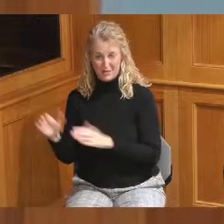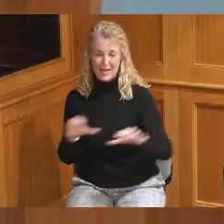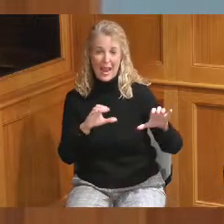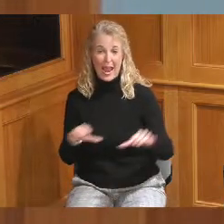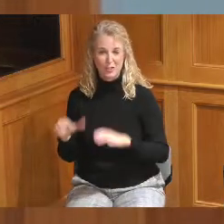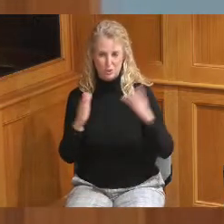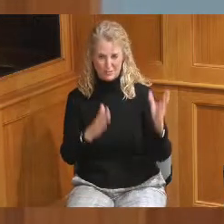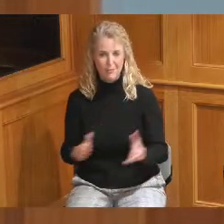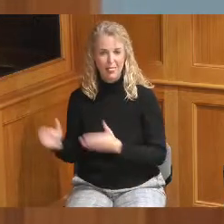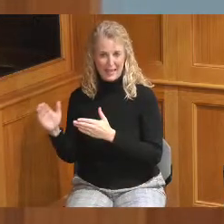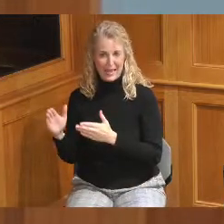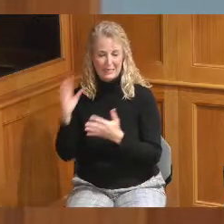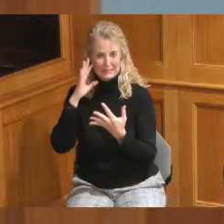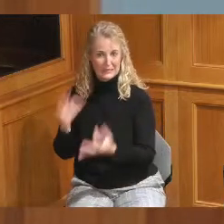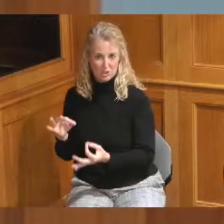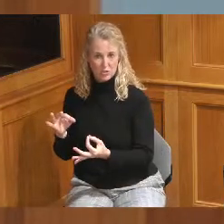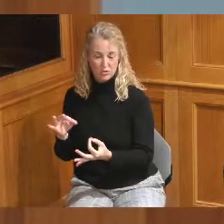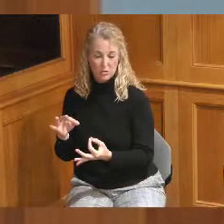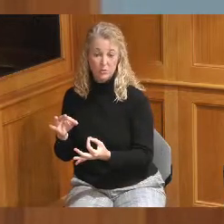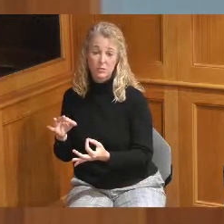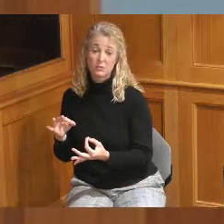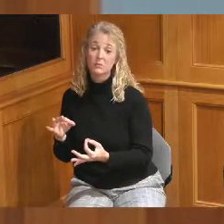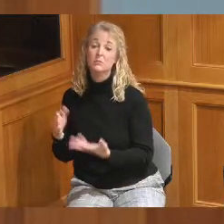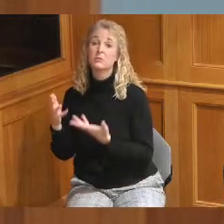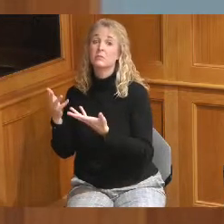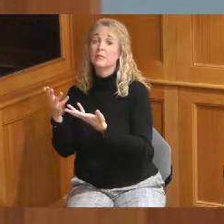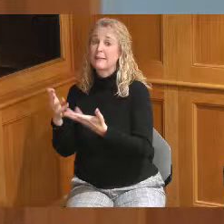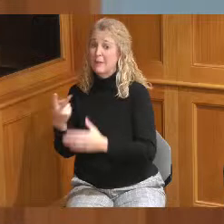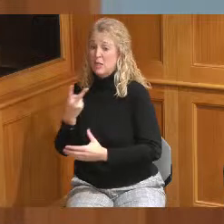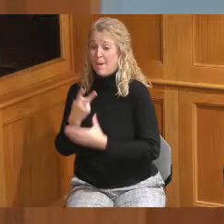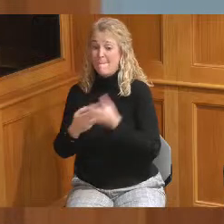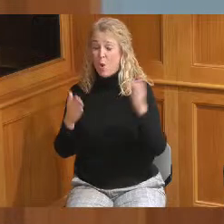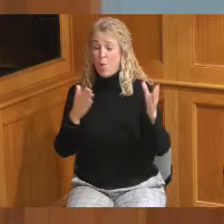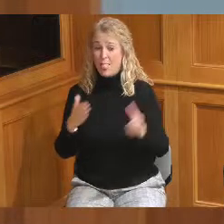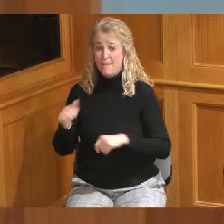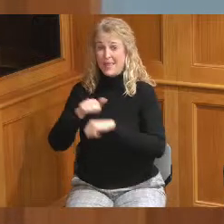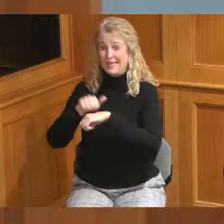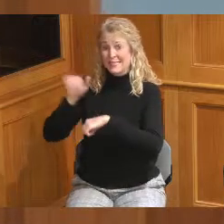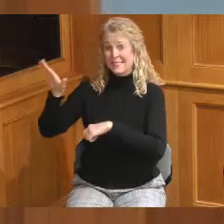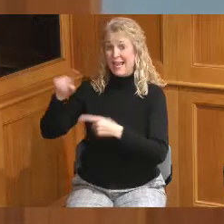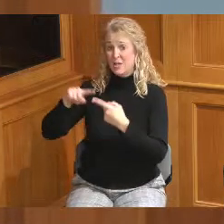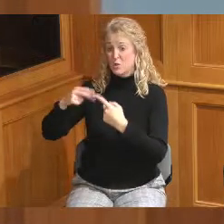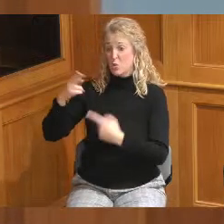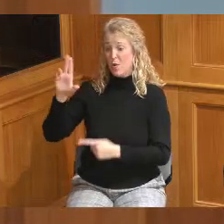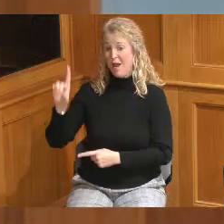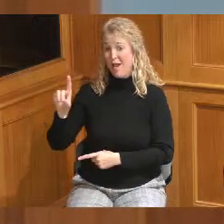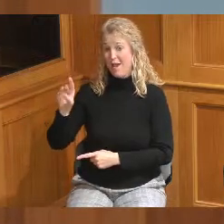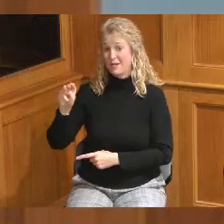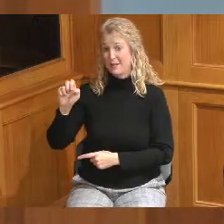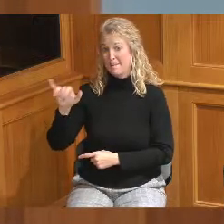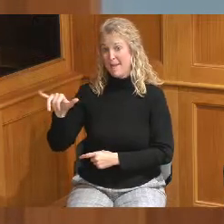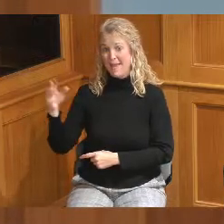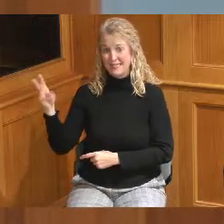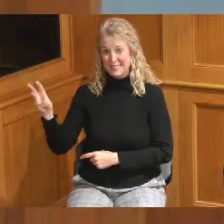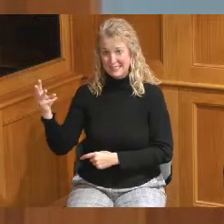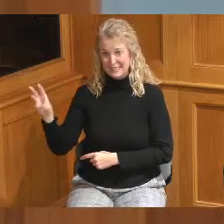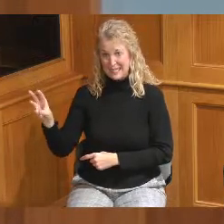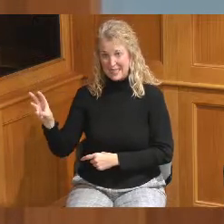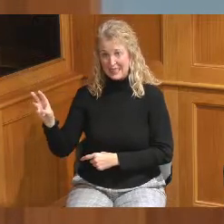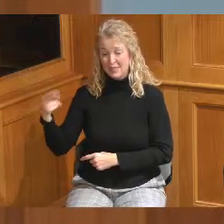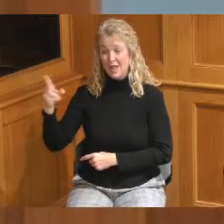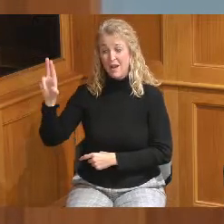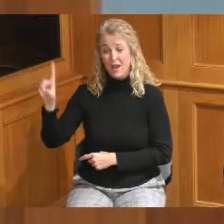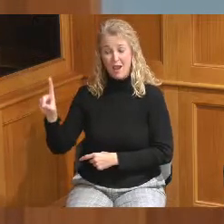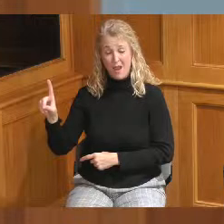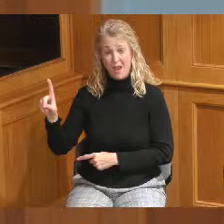plan, and resolution. And then both plans will be submitted to HUD by May the 16th. And then HUD